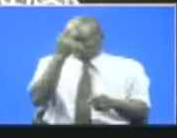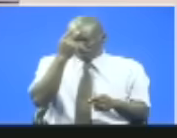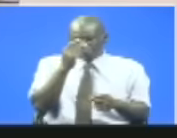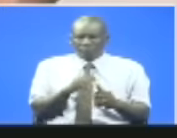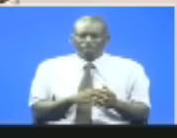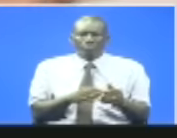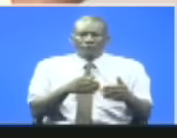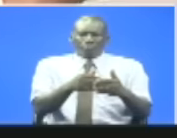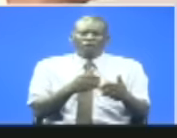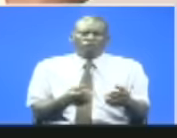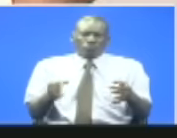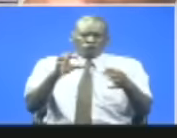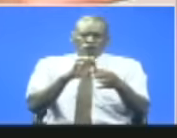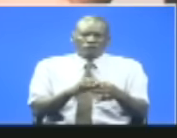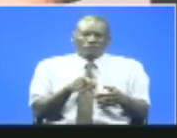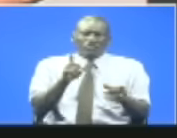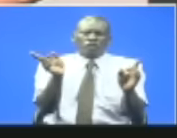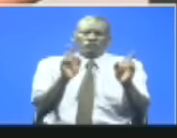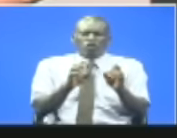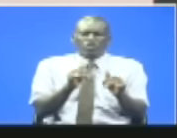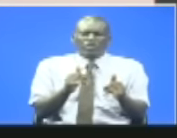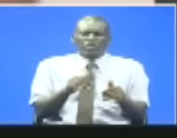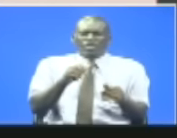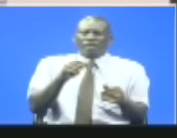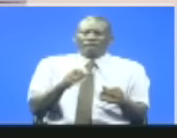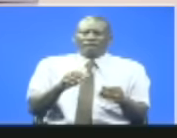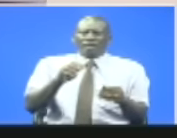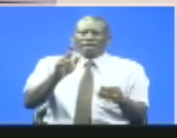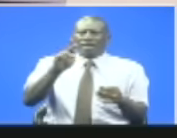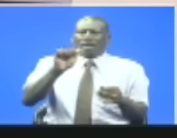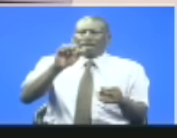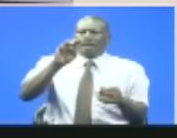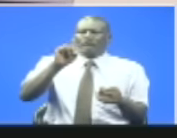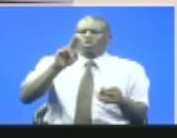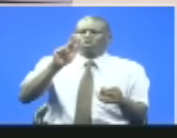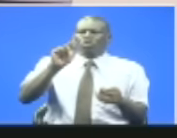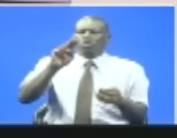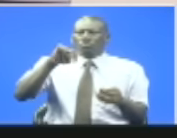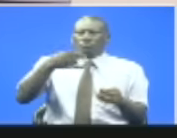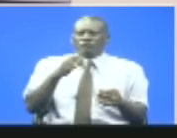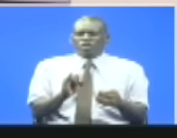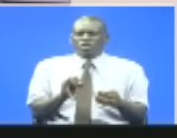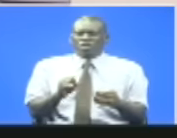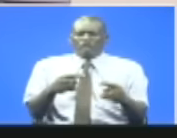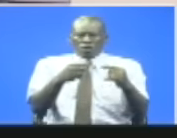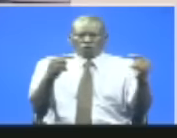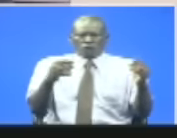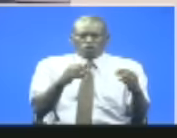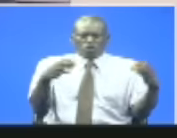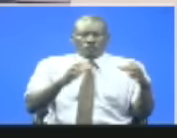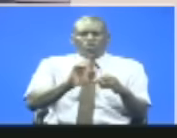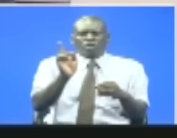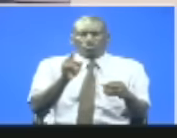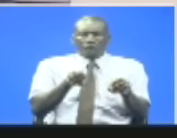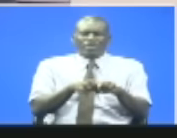you jump in, because that's not as popular with everyone, Kamukunji MP Yusuf Kastan is among those who are opposed to the Team Nairobi, as they're